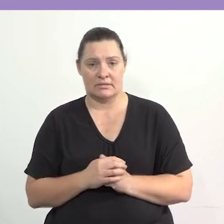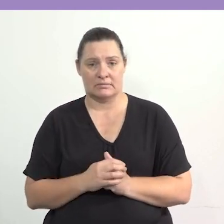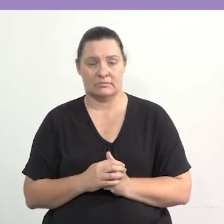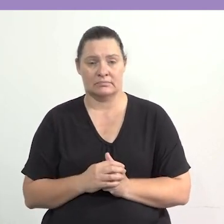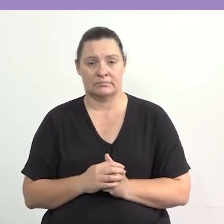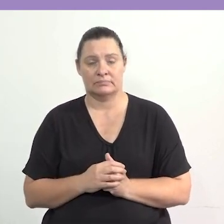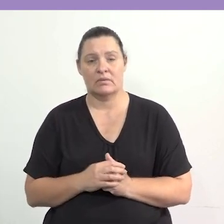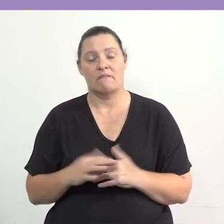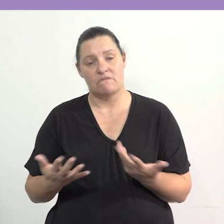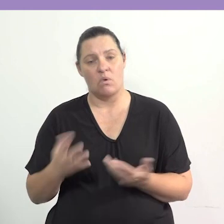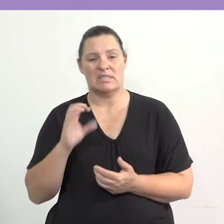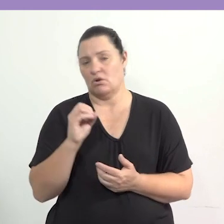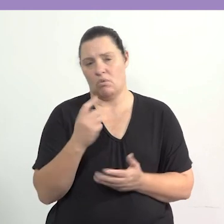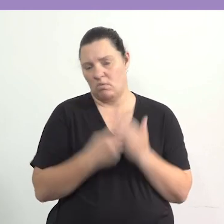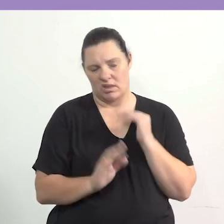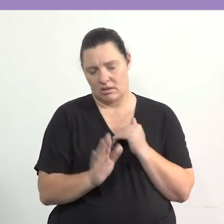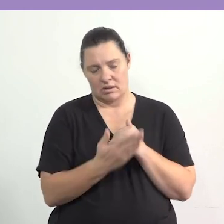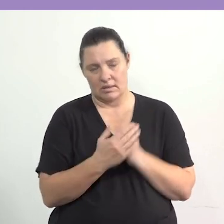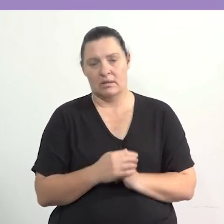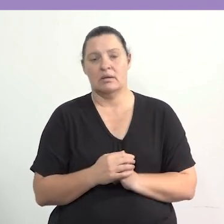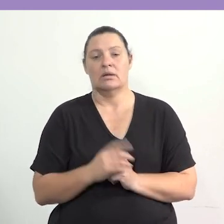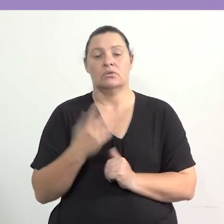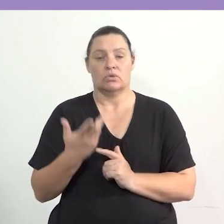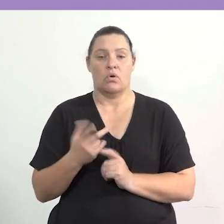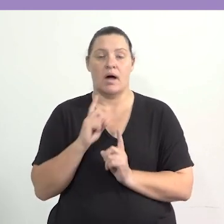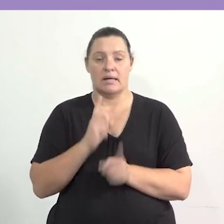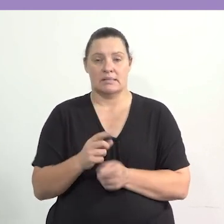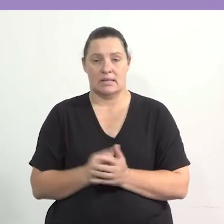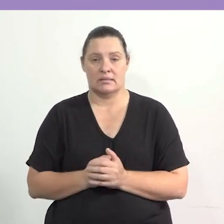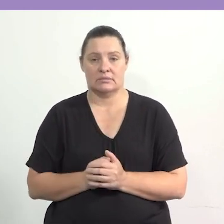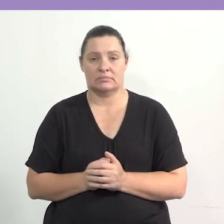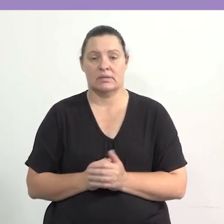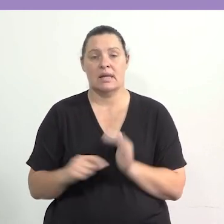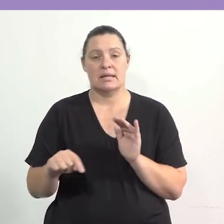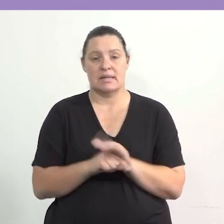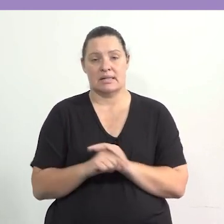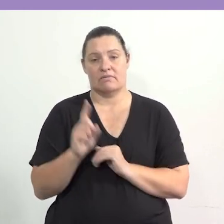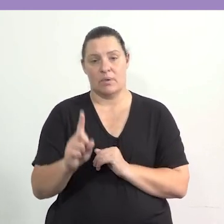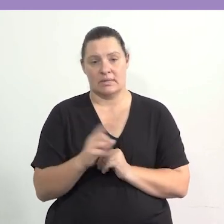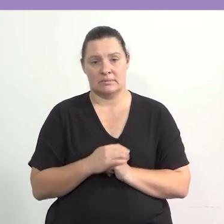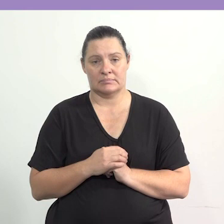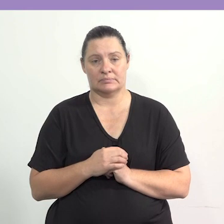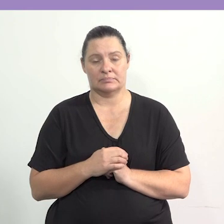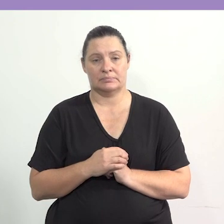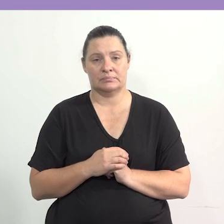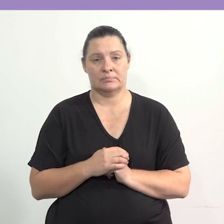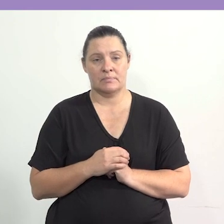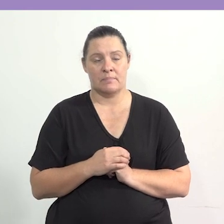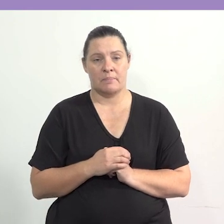1. Except for 0, of course. So our answer is a negative 1.